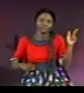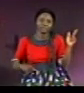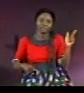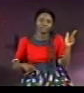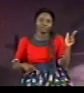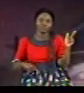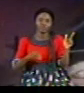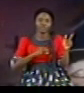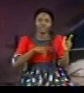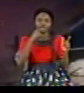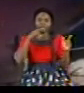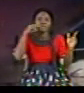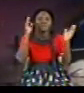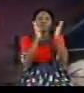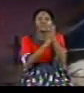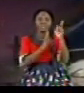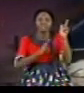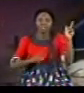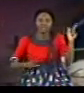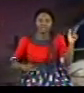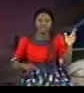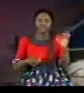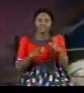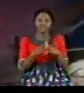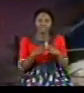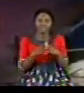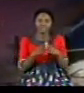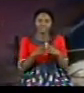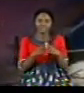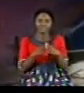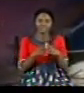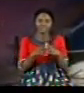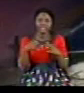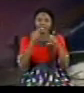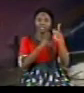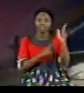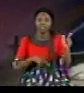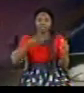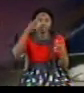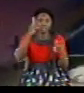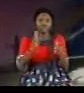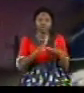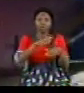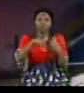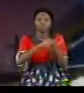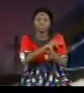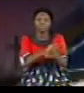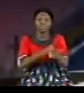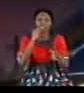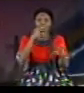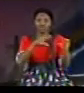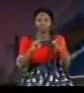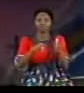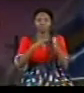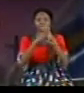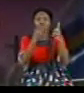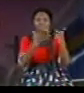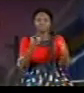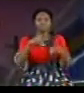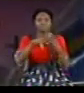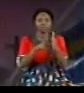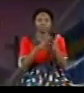I said, praise the Lord. The Lord God Almighty is doing great things in this program.